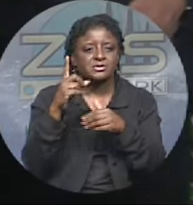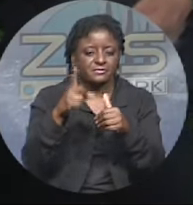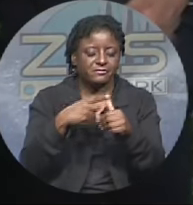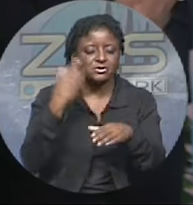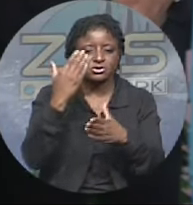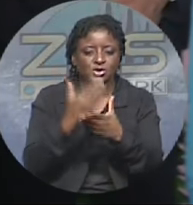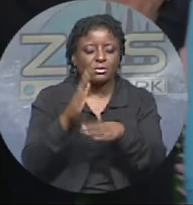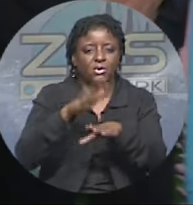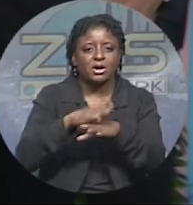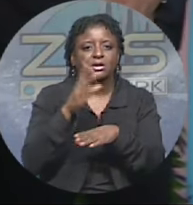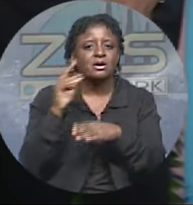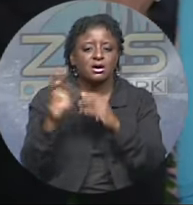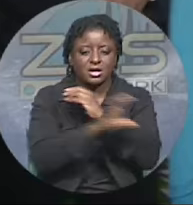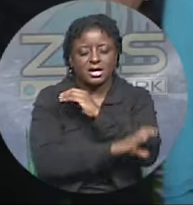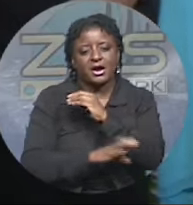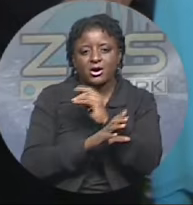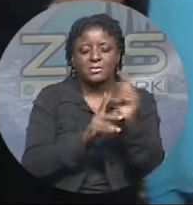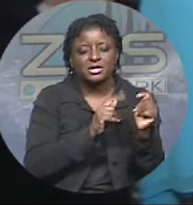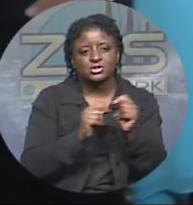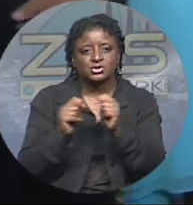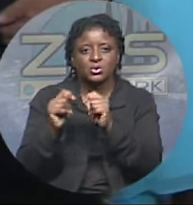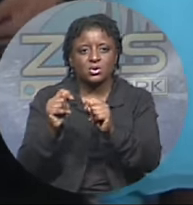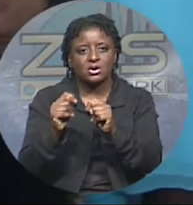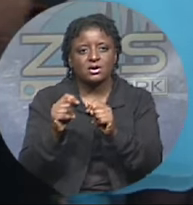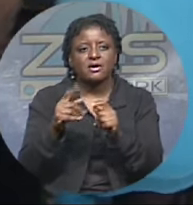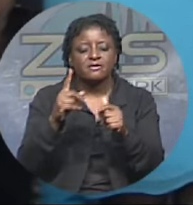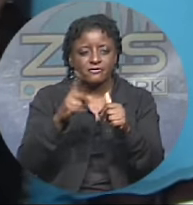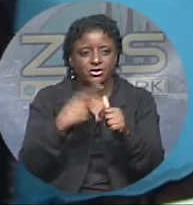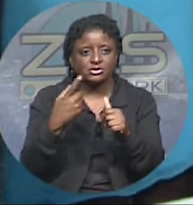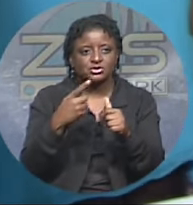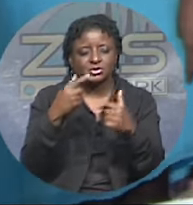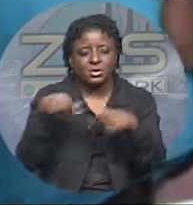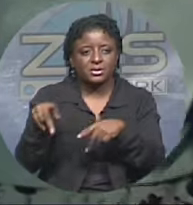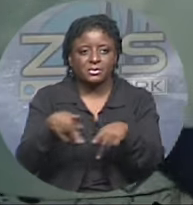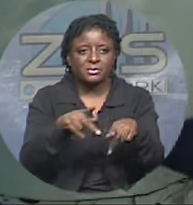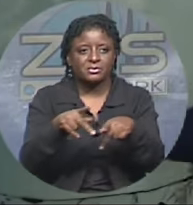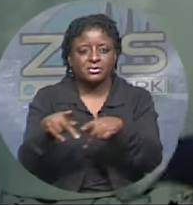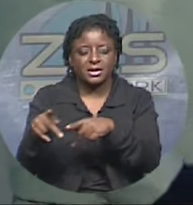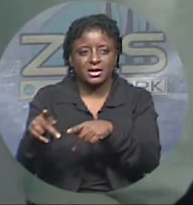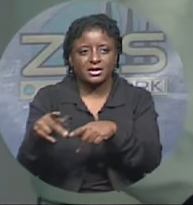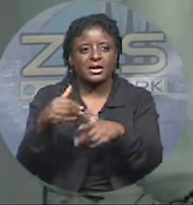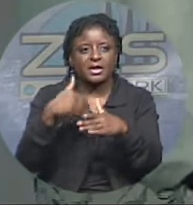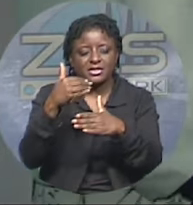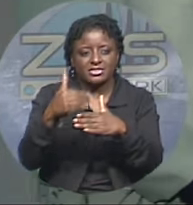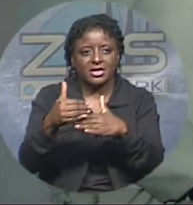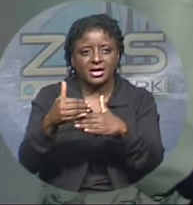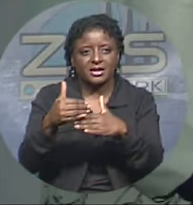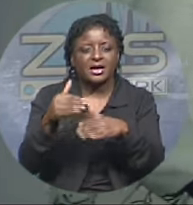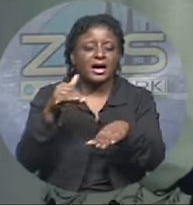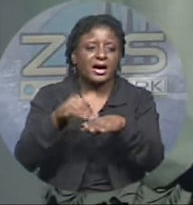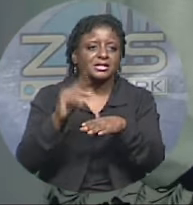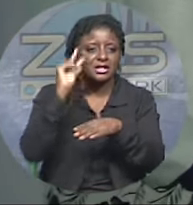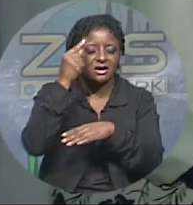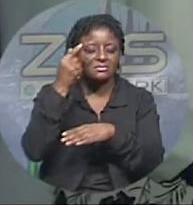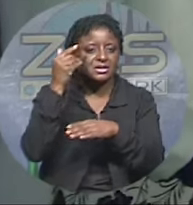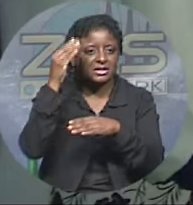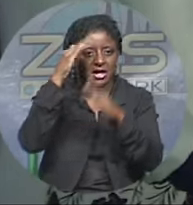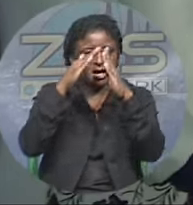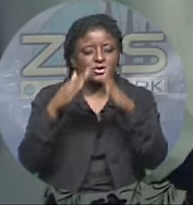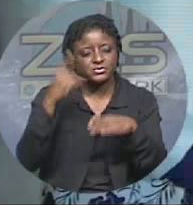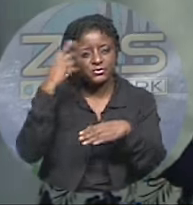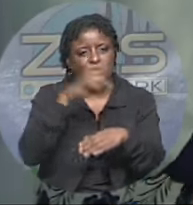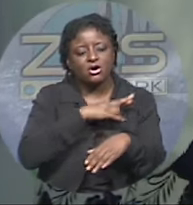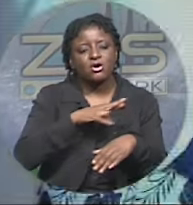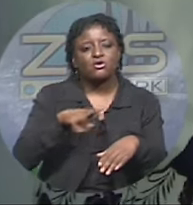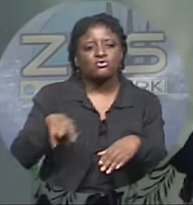royal welcome, she was taken by motorcade, and then later, she arrived at Government House for a royal reception. Princess Anne was greeted